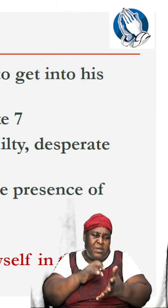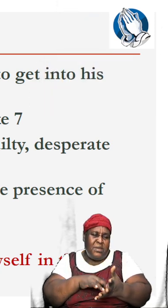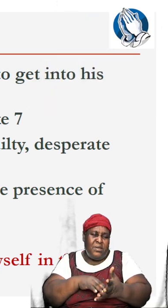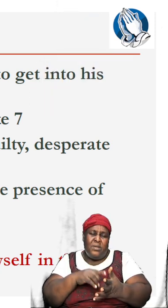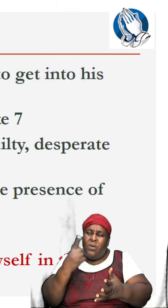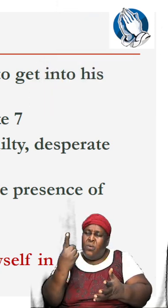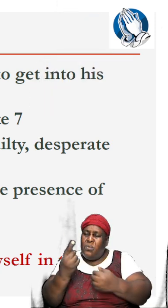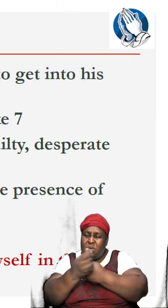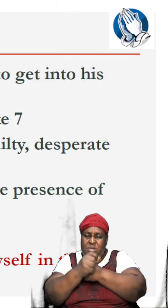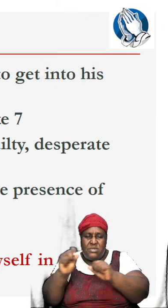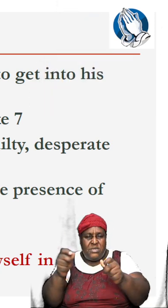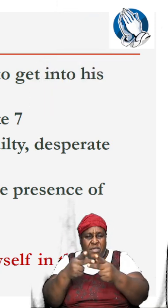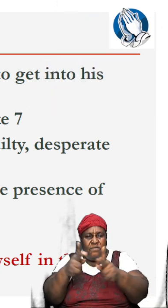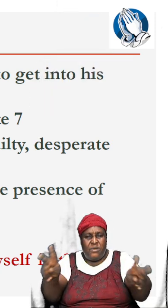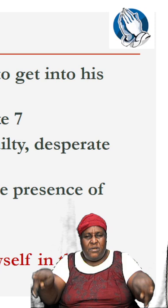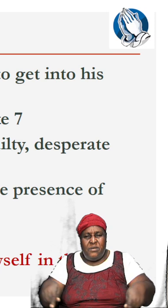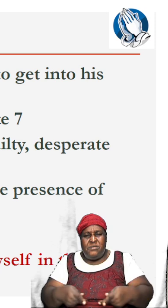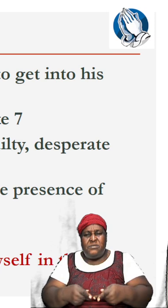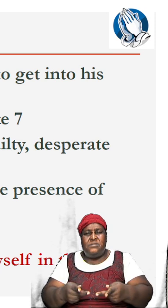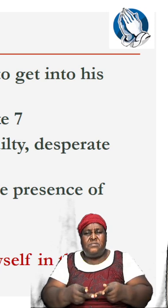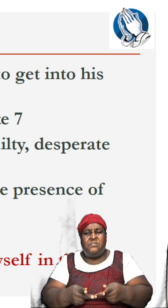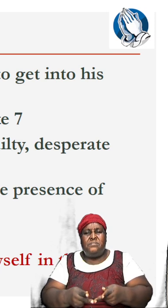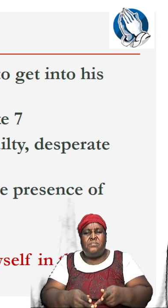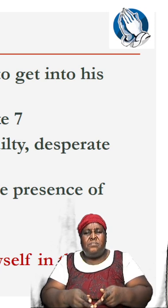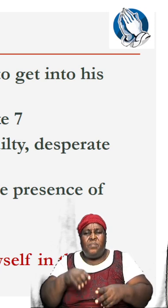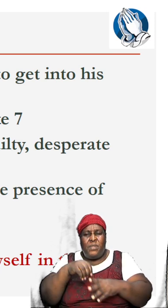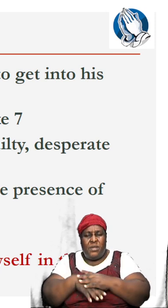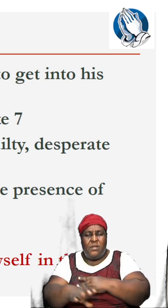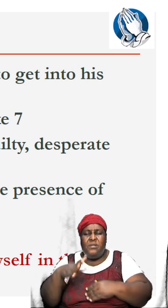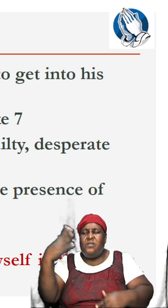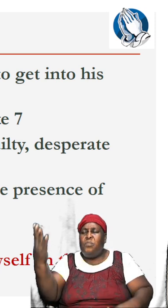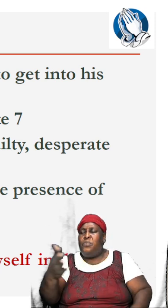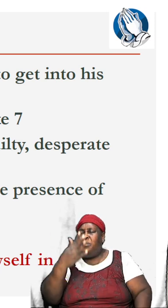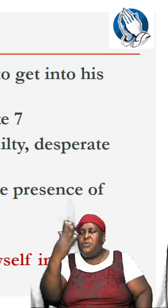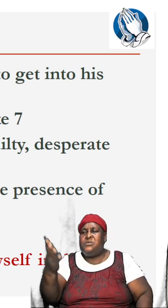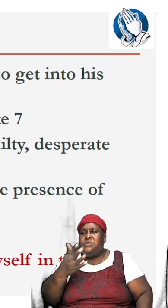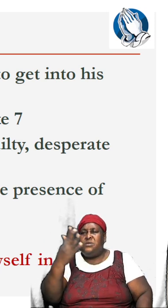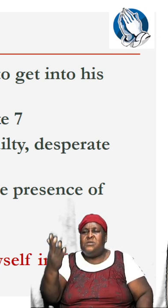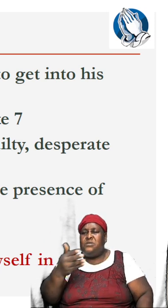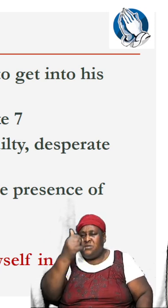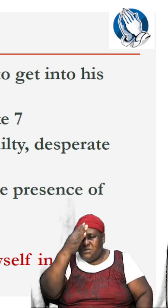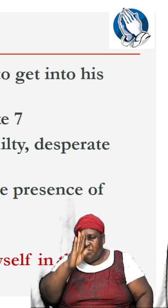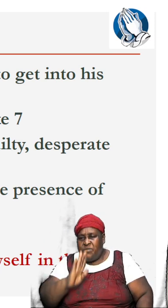only safe place into the presence of God.